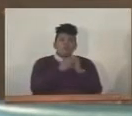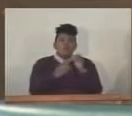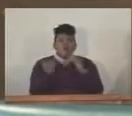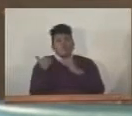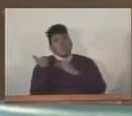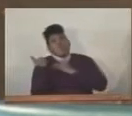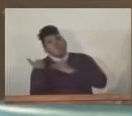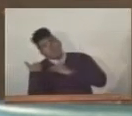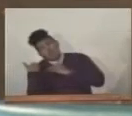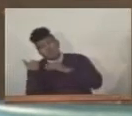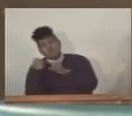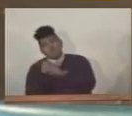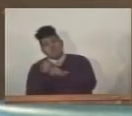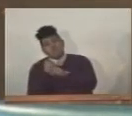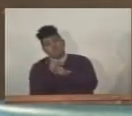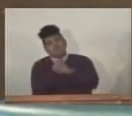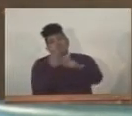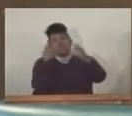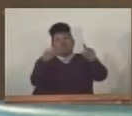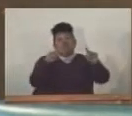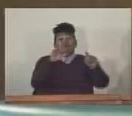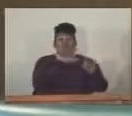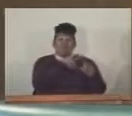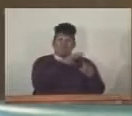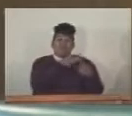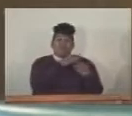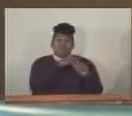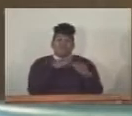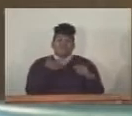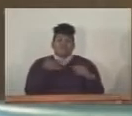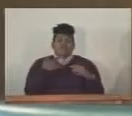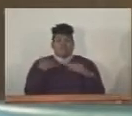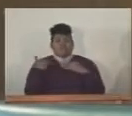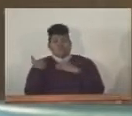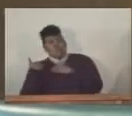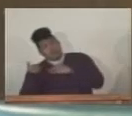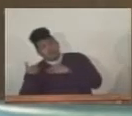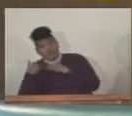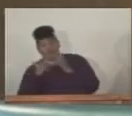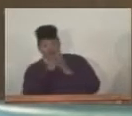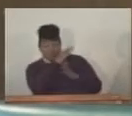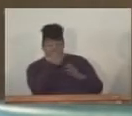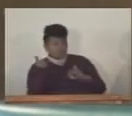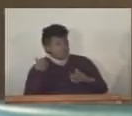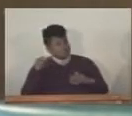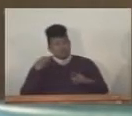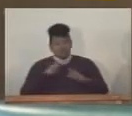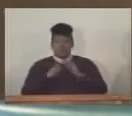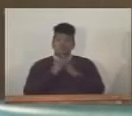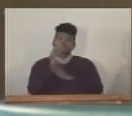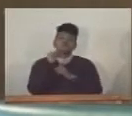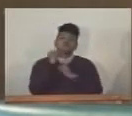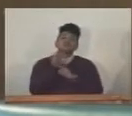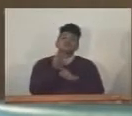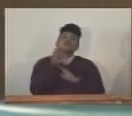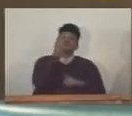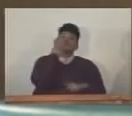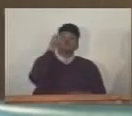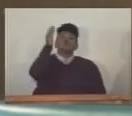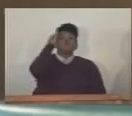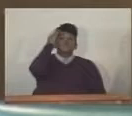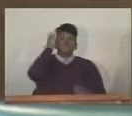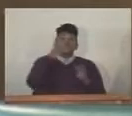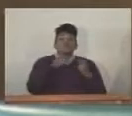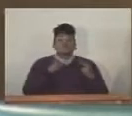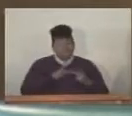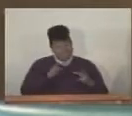duties. And the police force was strained through no fault of theirs, through circumstances, and those who should know the position.